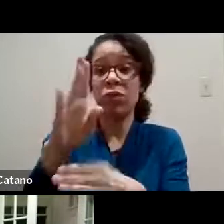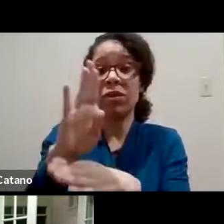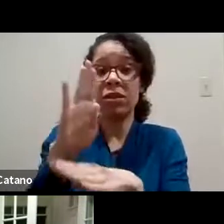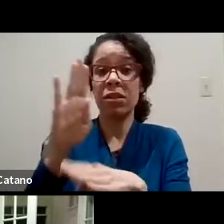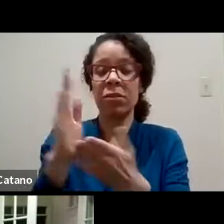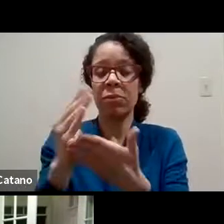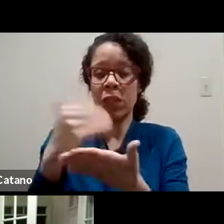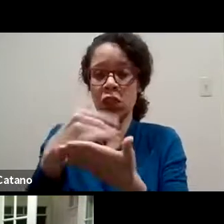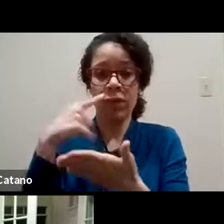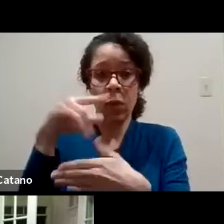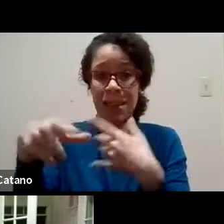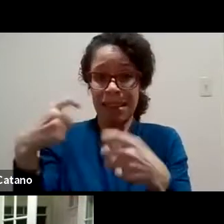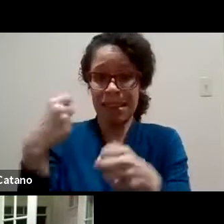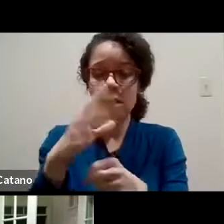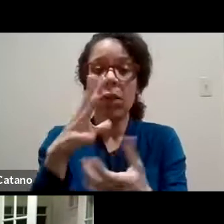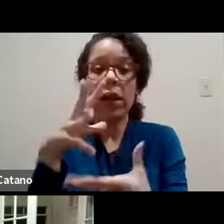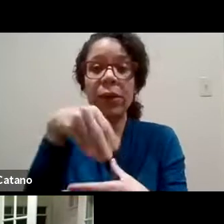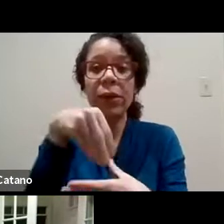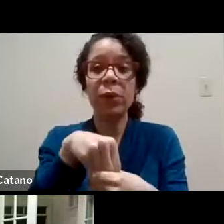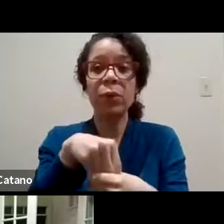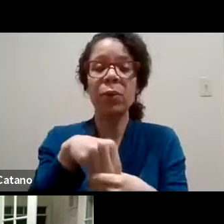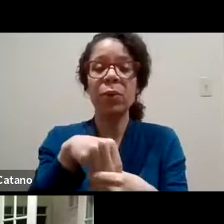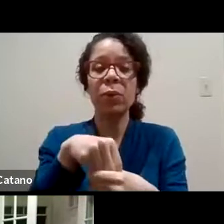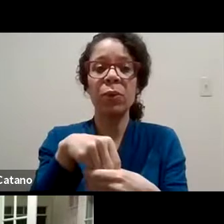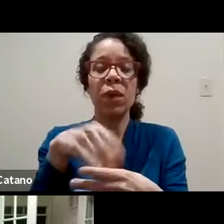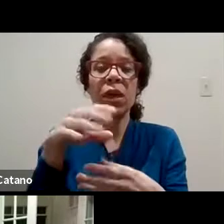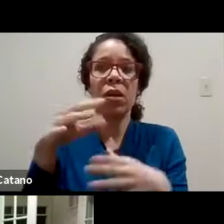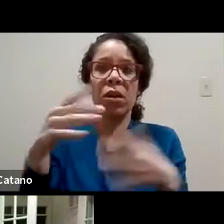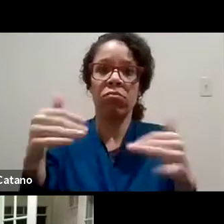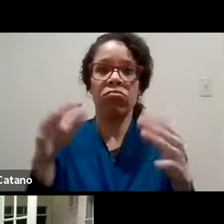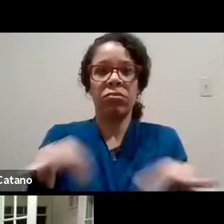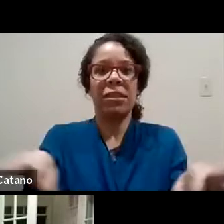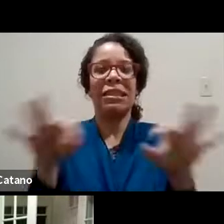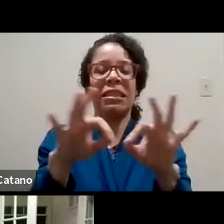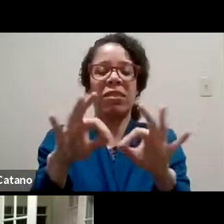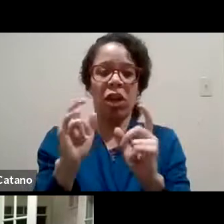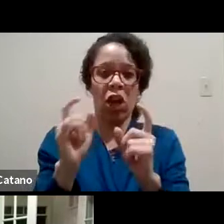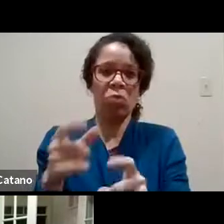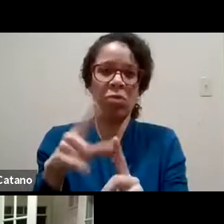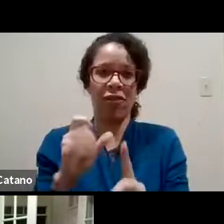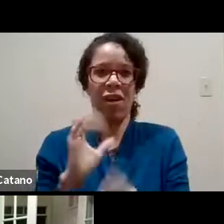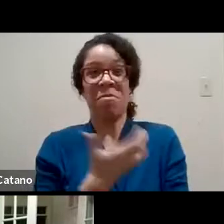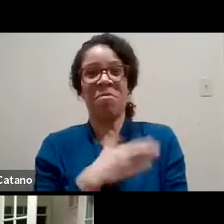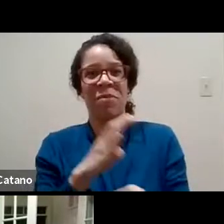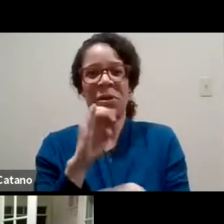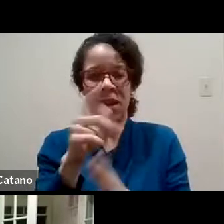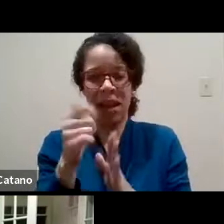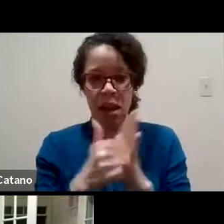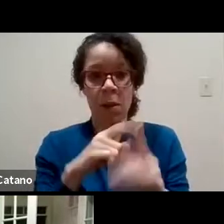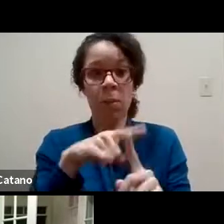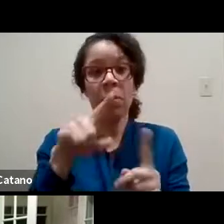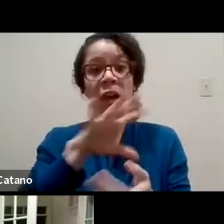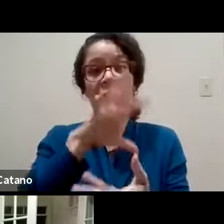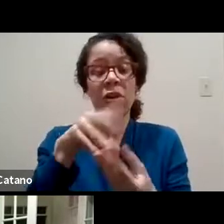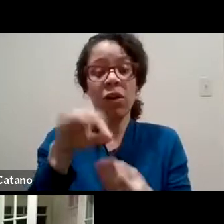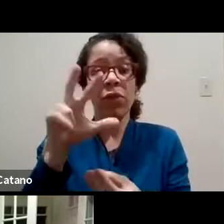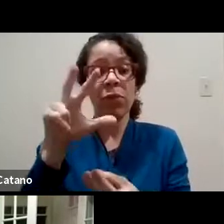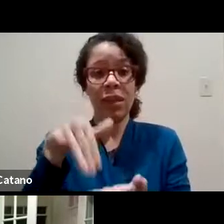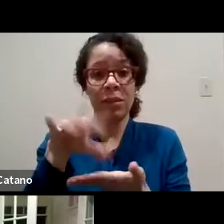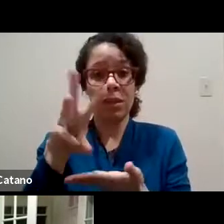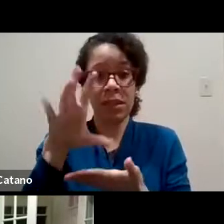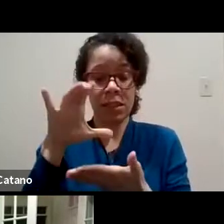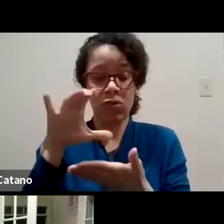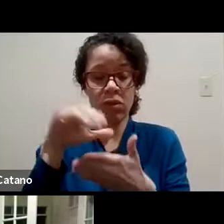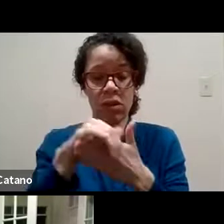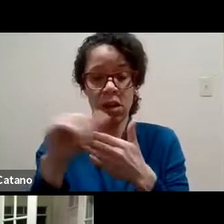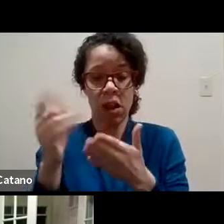included a significant contribution from our bank account. But we've had thirty six hundred dollars about in revenue so far